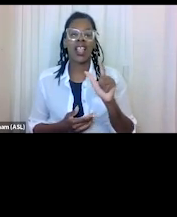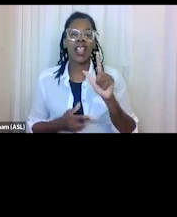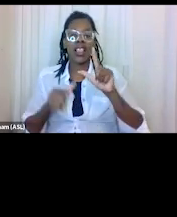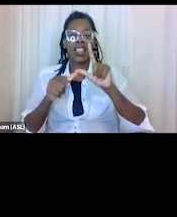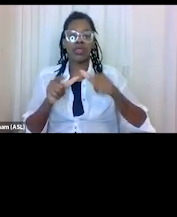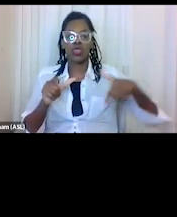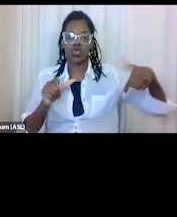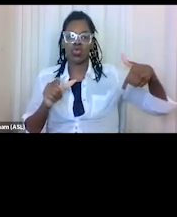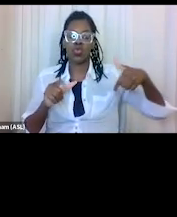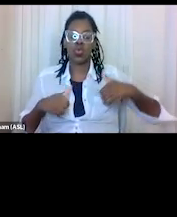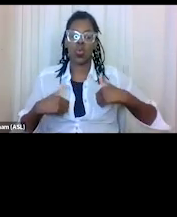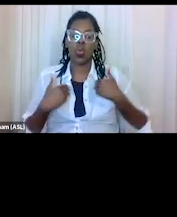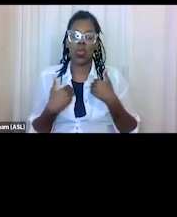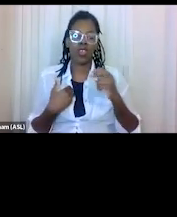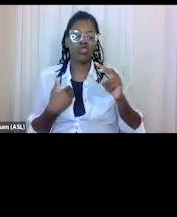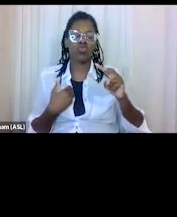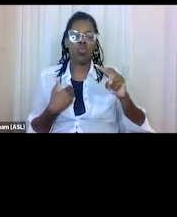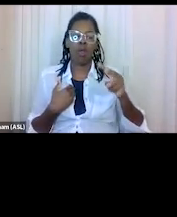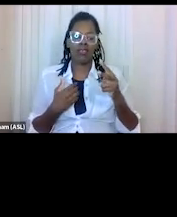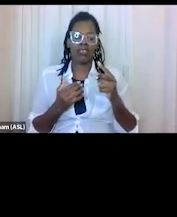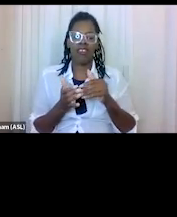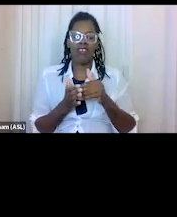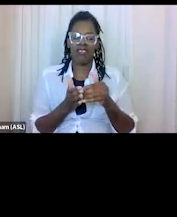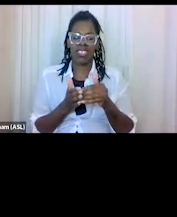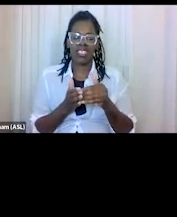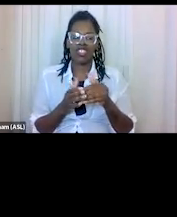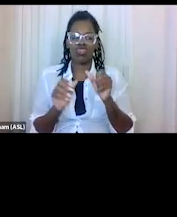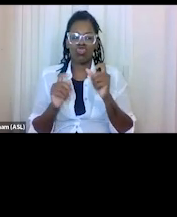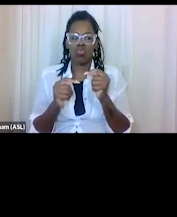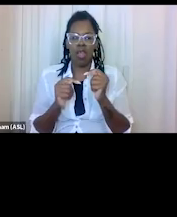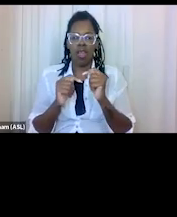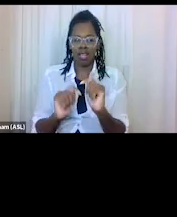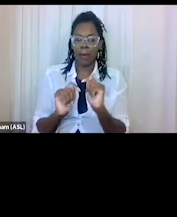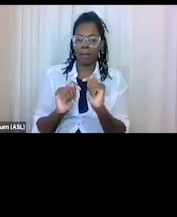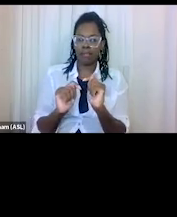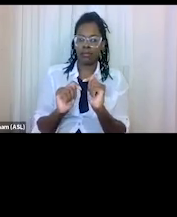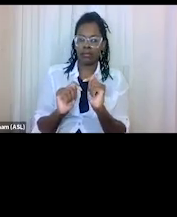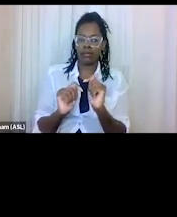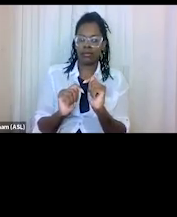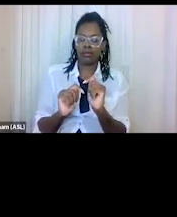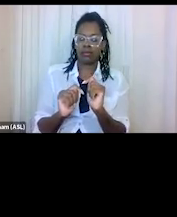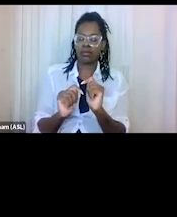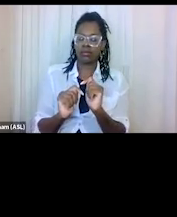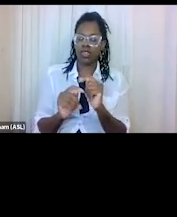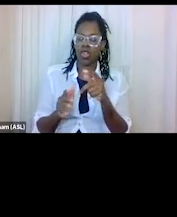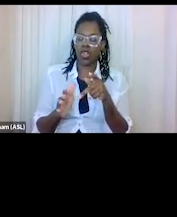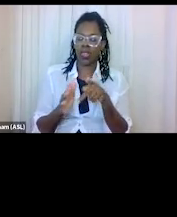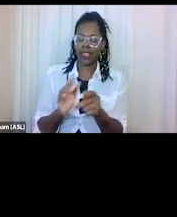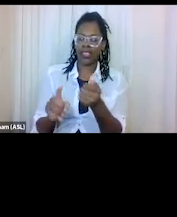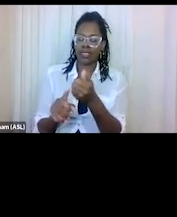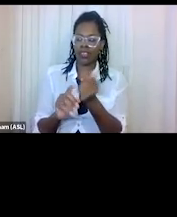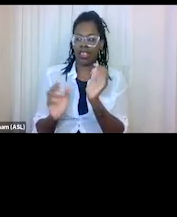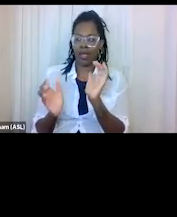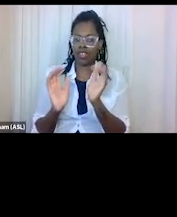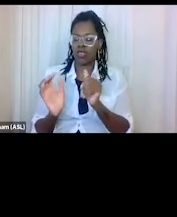youth are 2 times more likely to attempt suicide compared to their non-sexual minority counterparts.